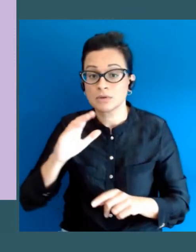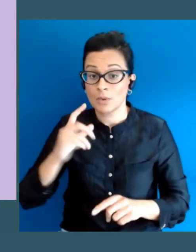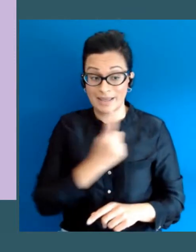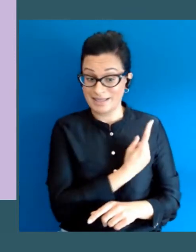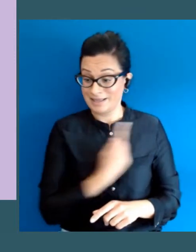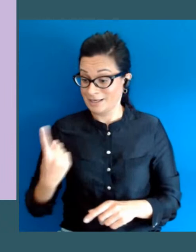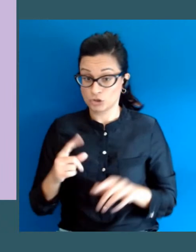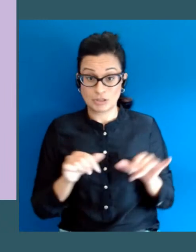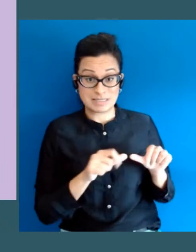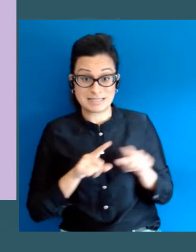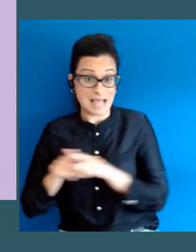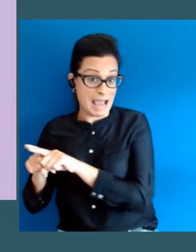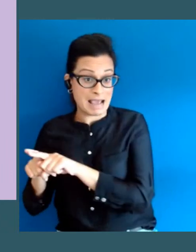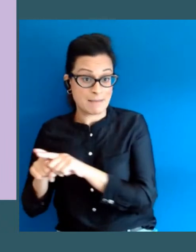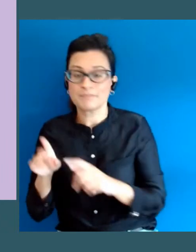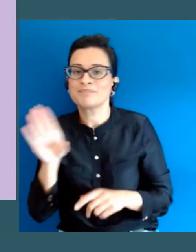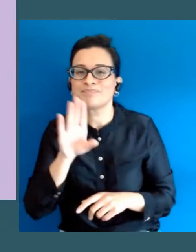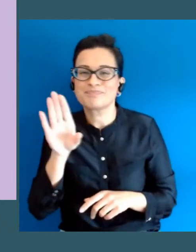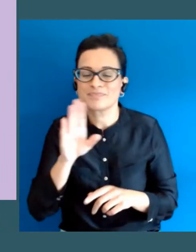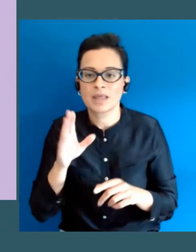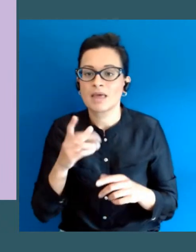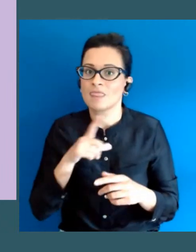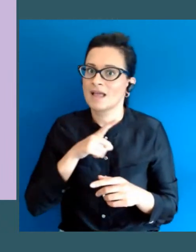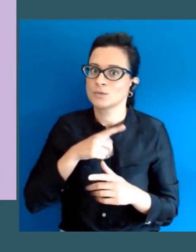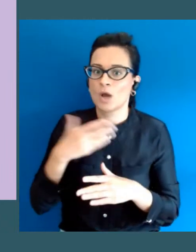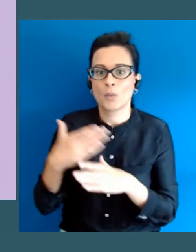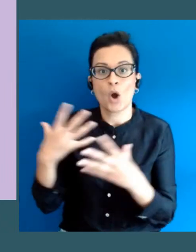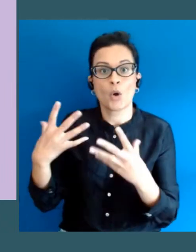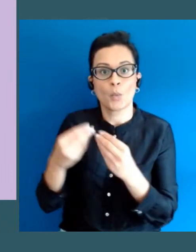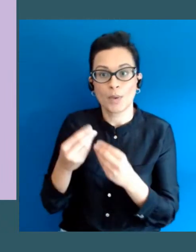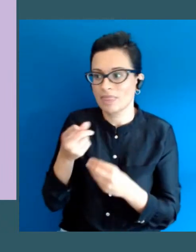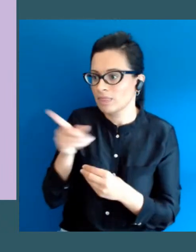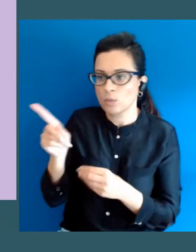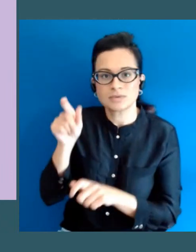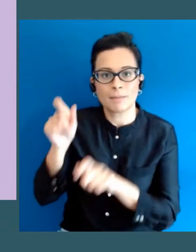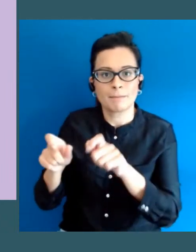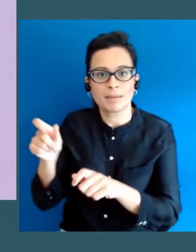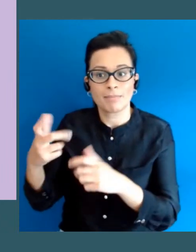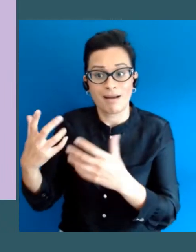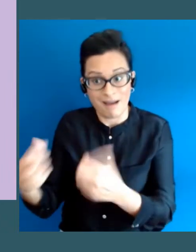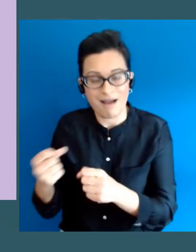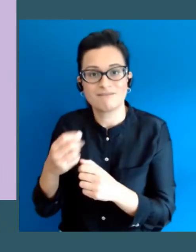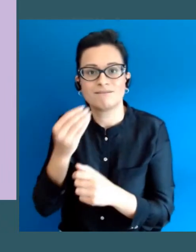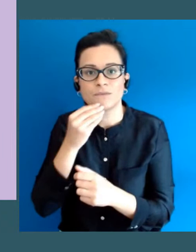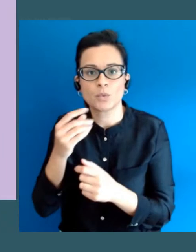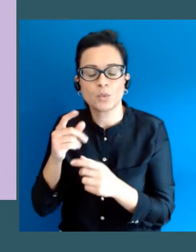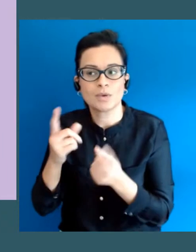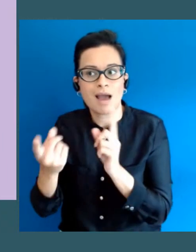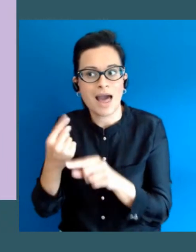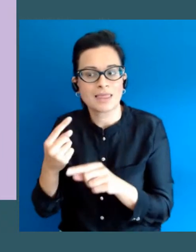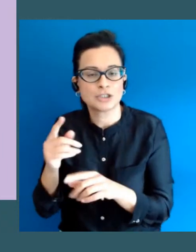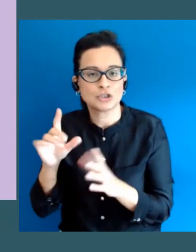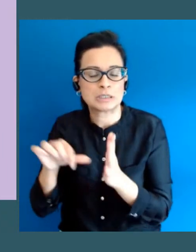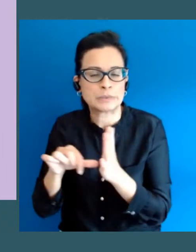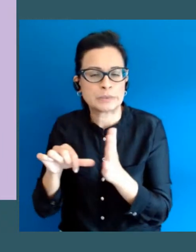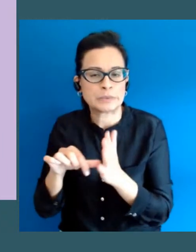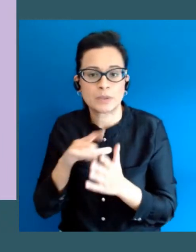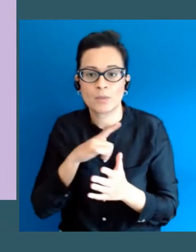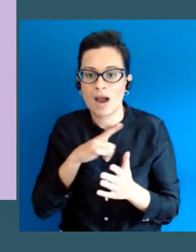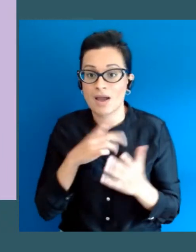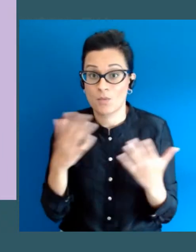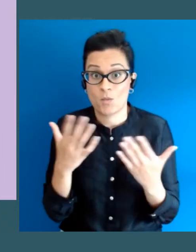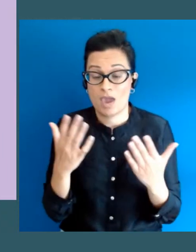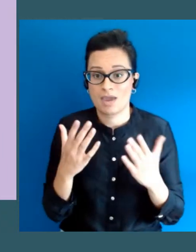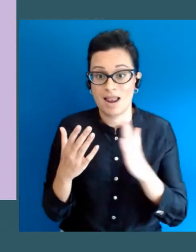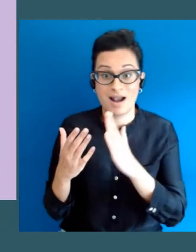make working with people with food allergies or their parents quite tricky. So we see on the kind of left-hand